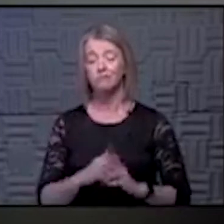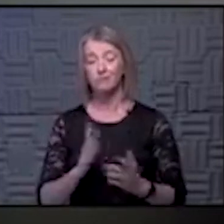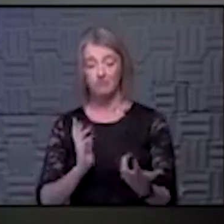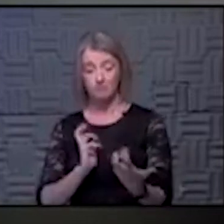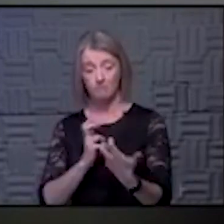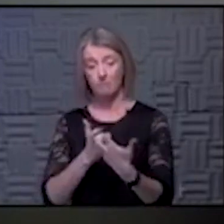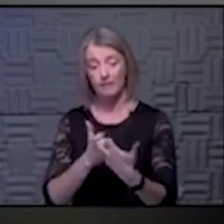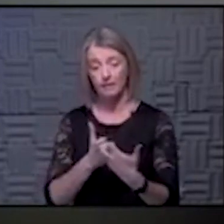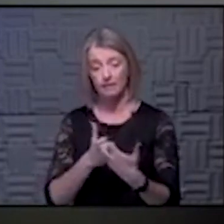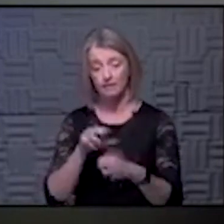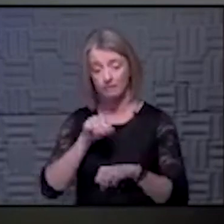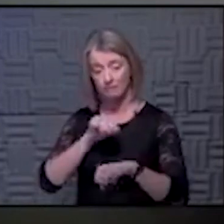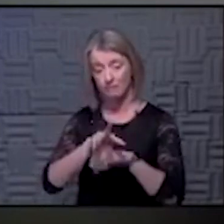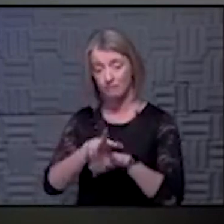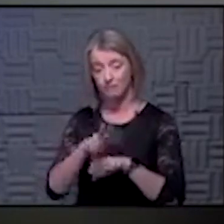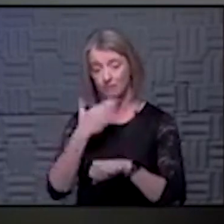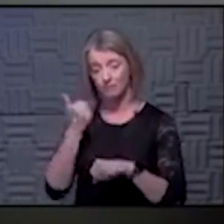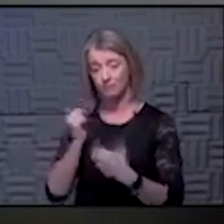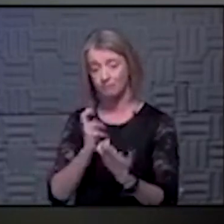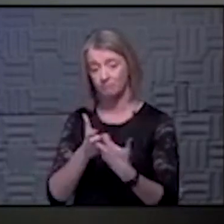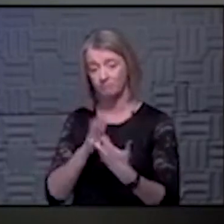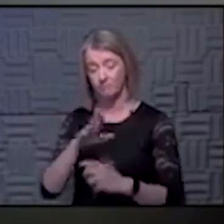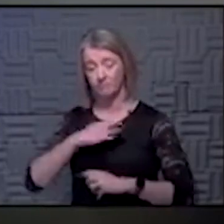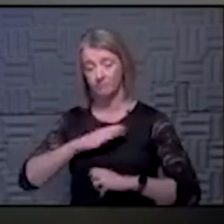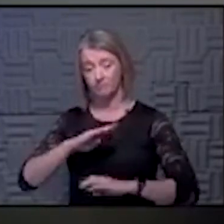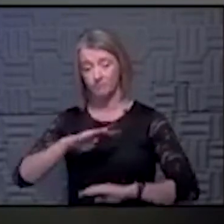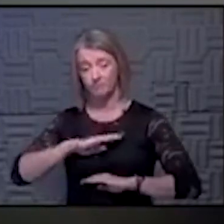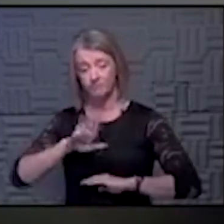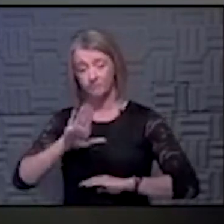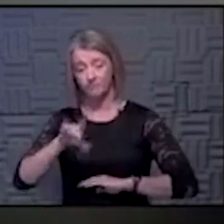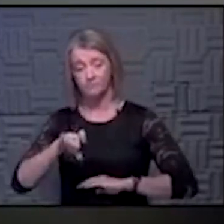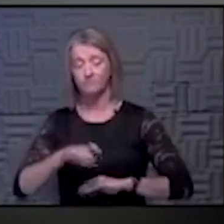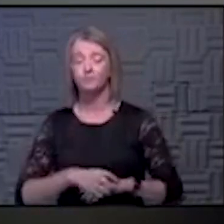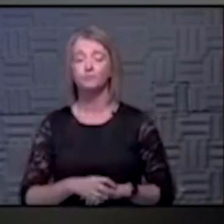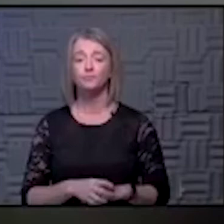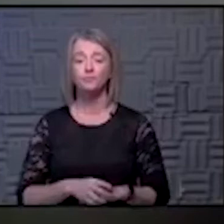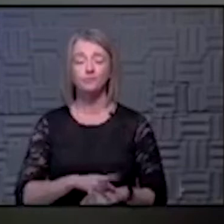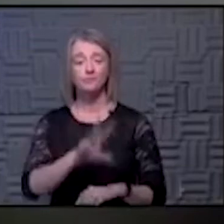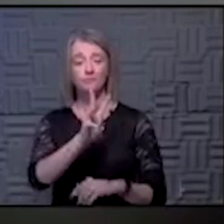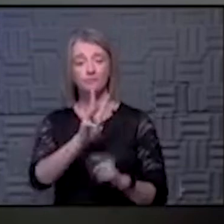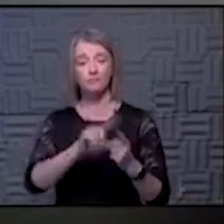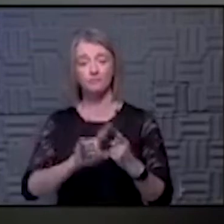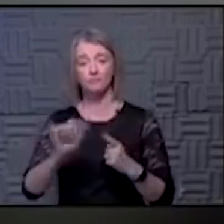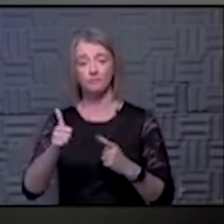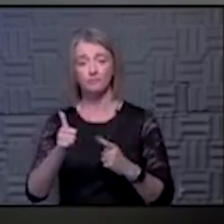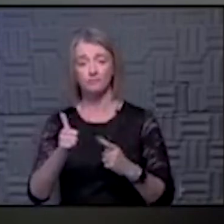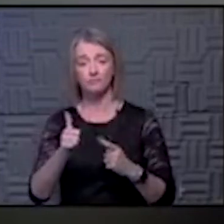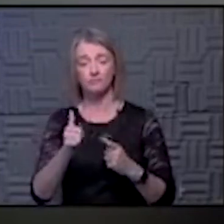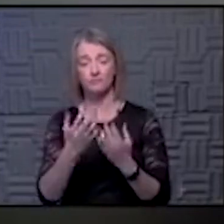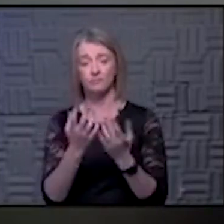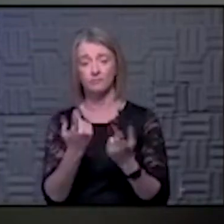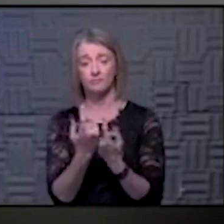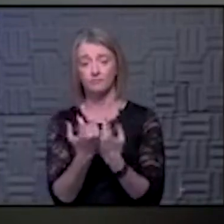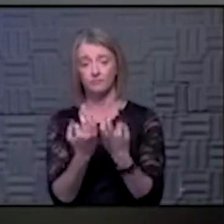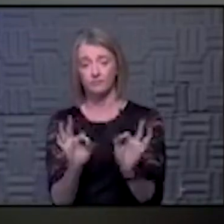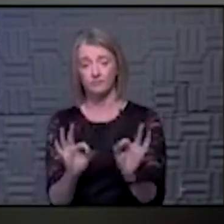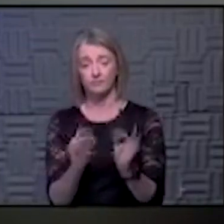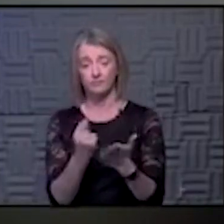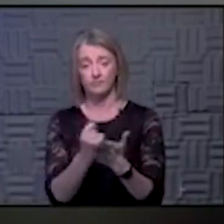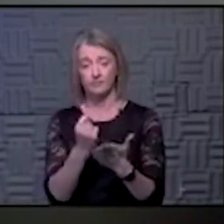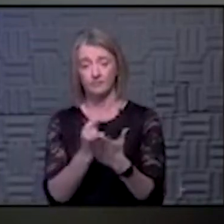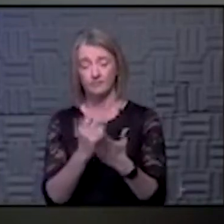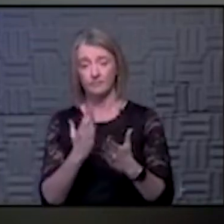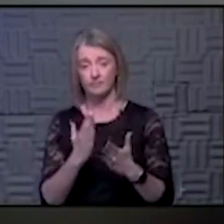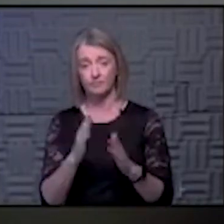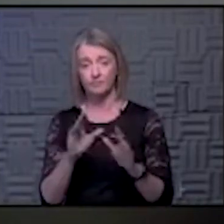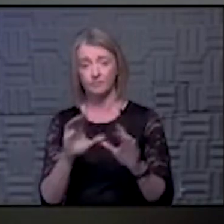to fill their needs. And then we provide them with 6 to 10 free therapy sessions. And what we have found